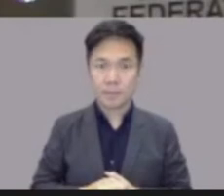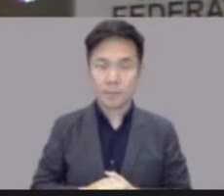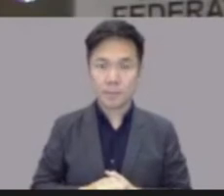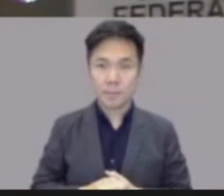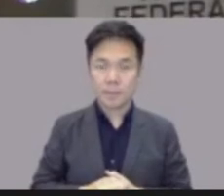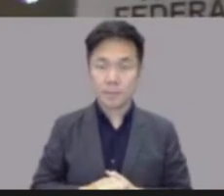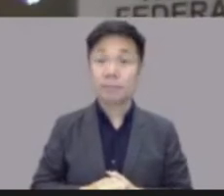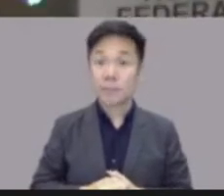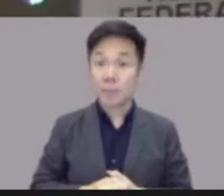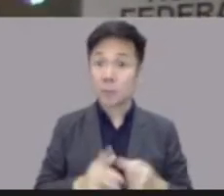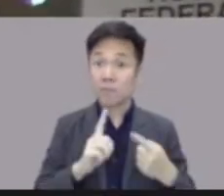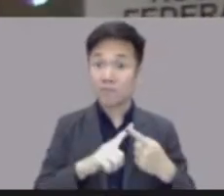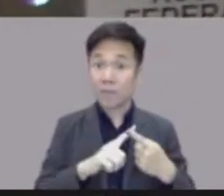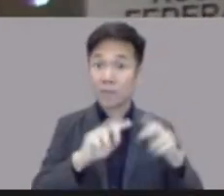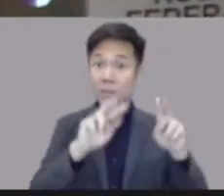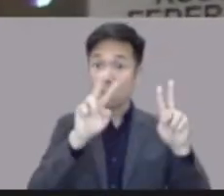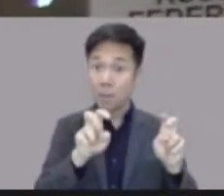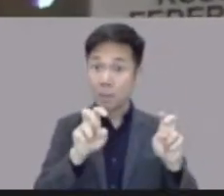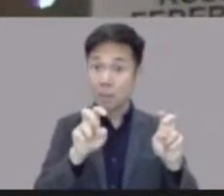foreign